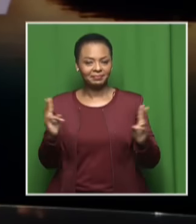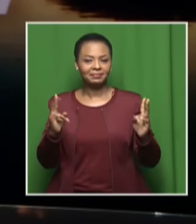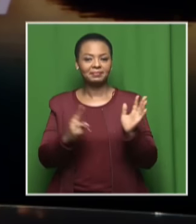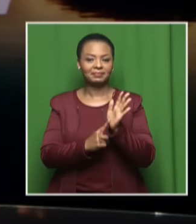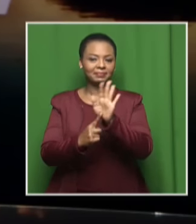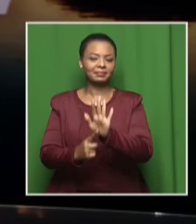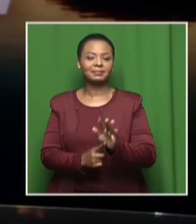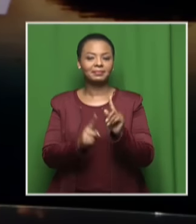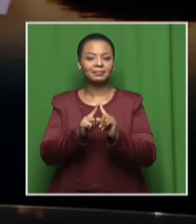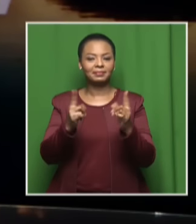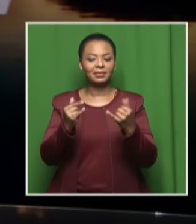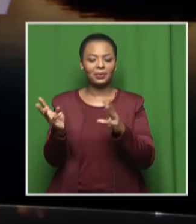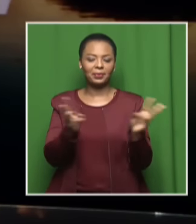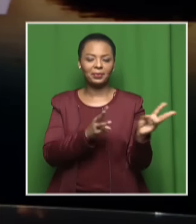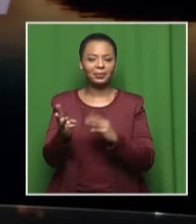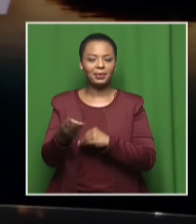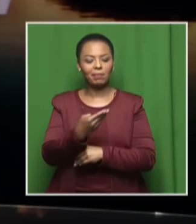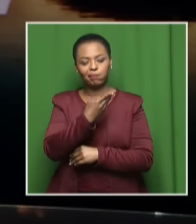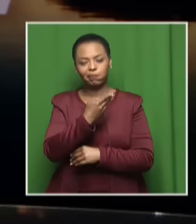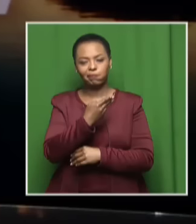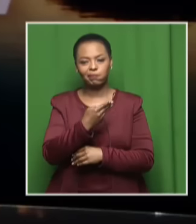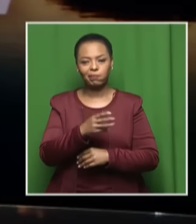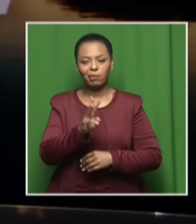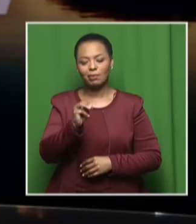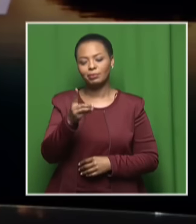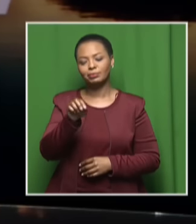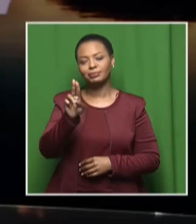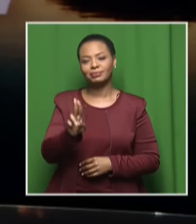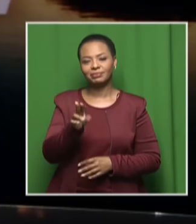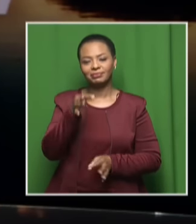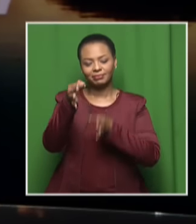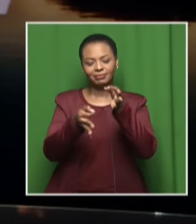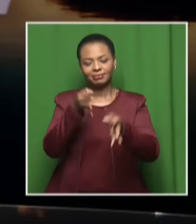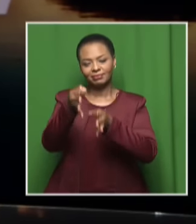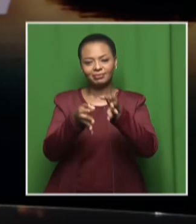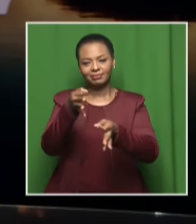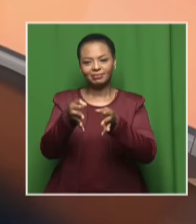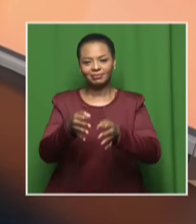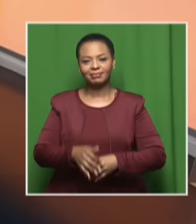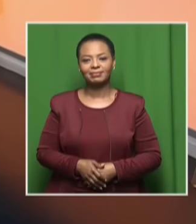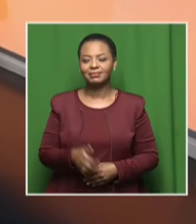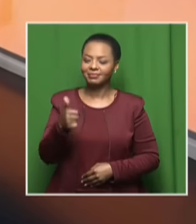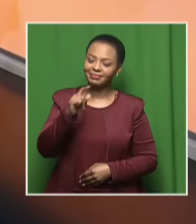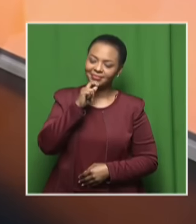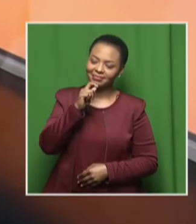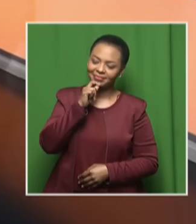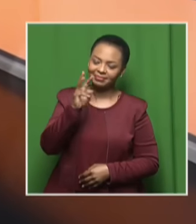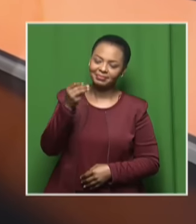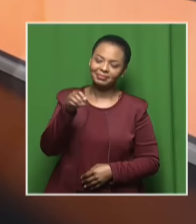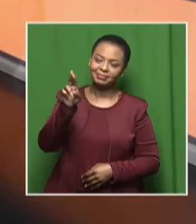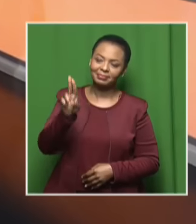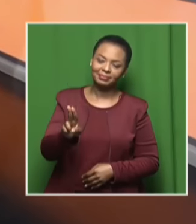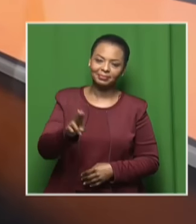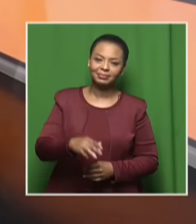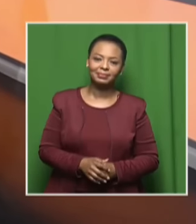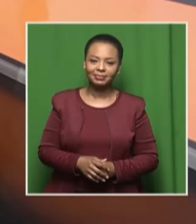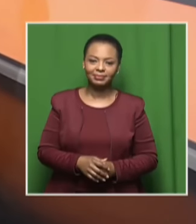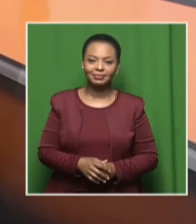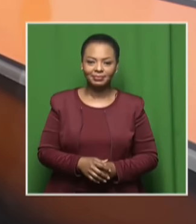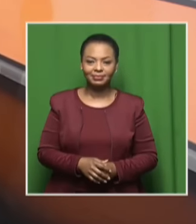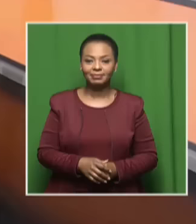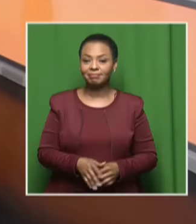Let's take a look at your latest weather report. Mduduzi Tim was standing by for that. Mdu, good morning. So earlier on, we mentioned that